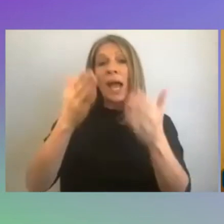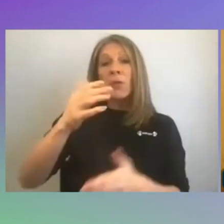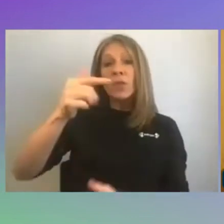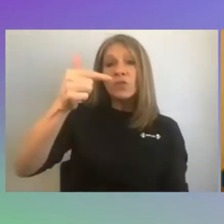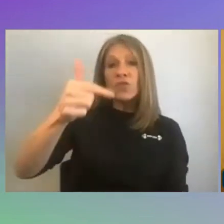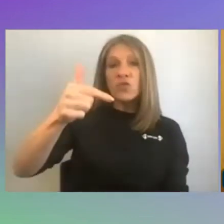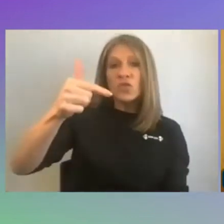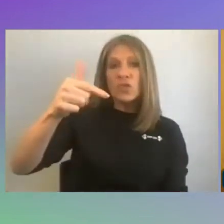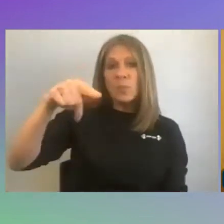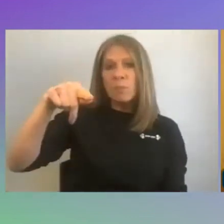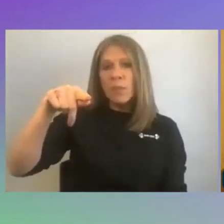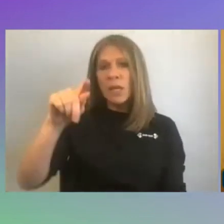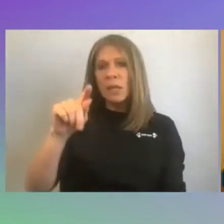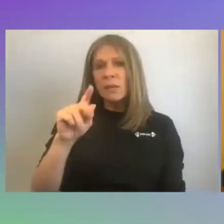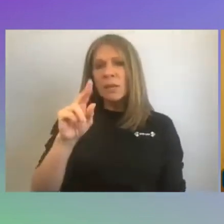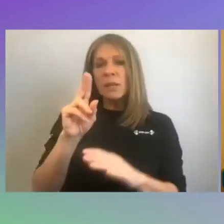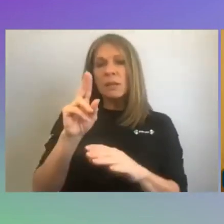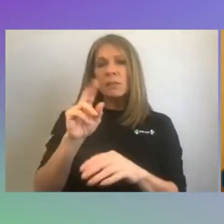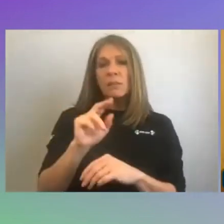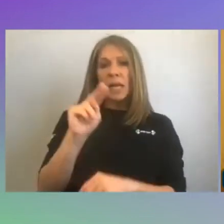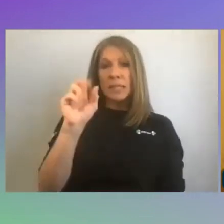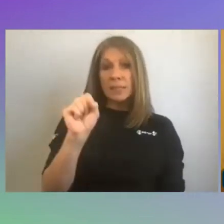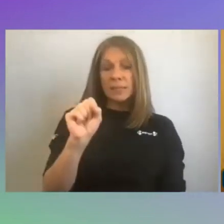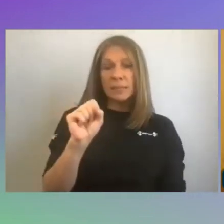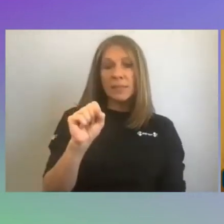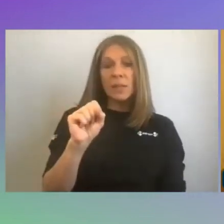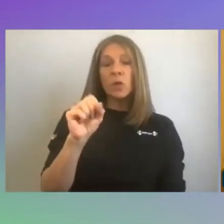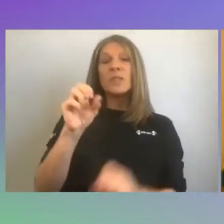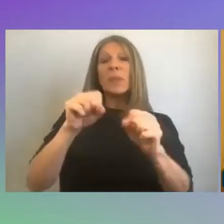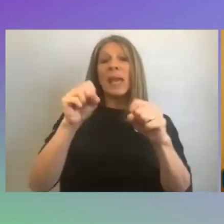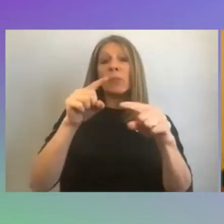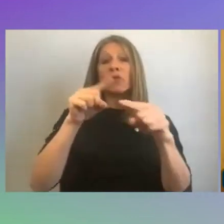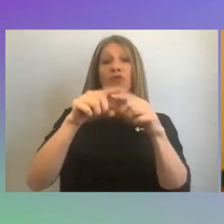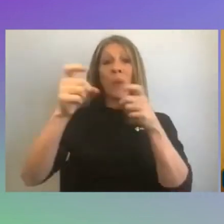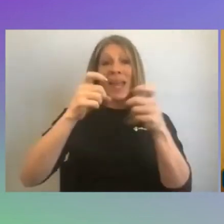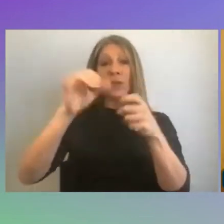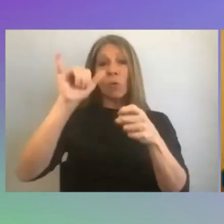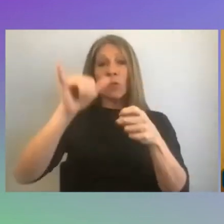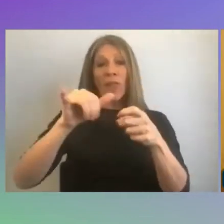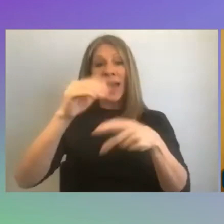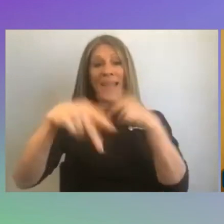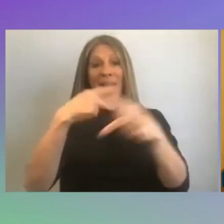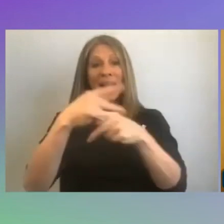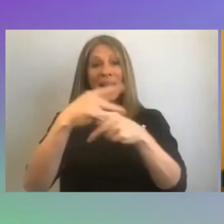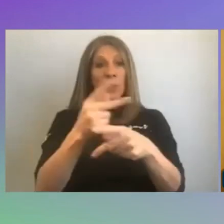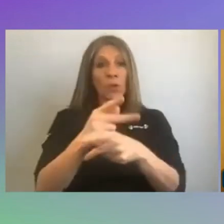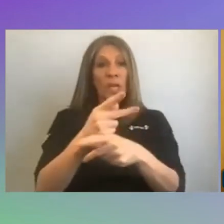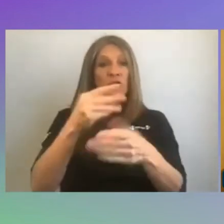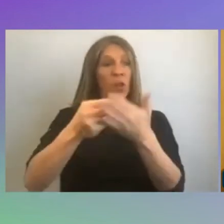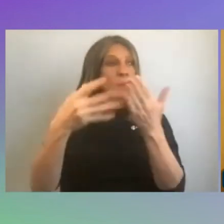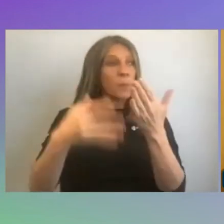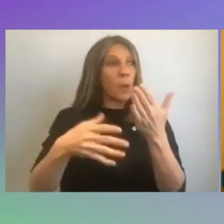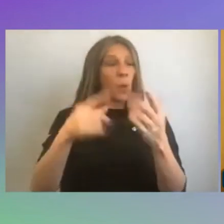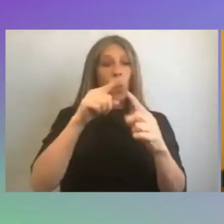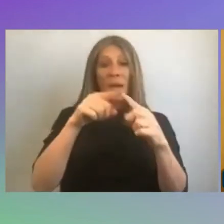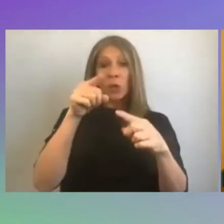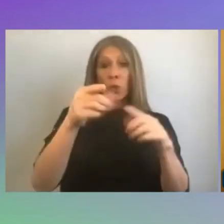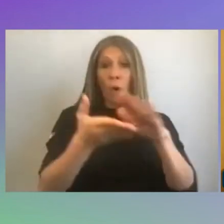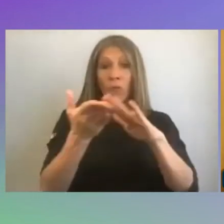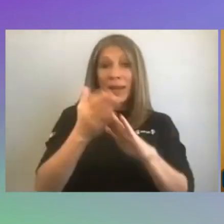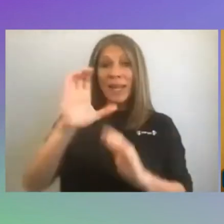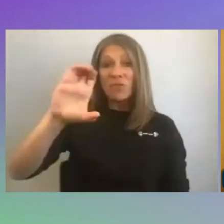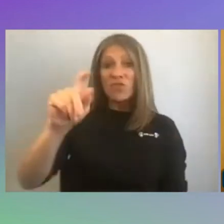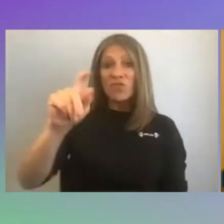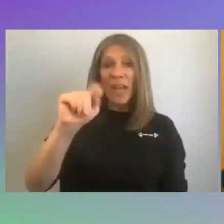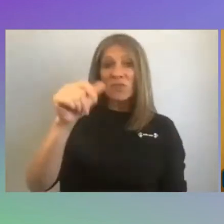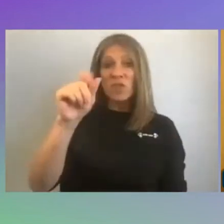GPUs in order to handle that computational expense. When you're running ChatGPT,